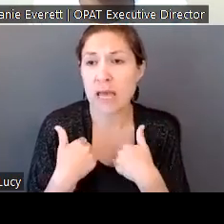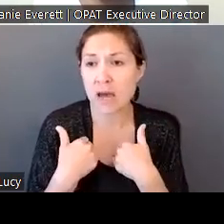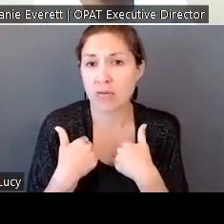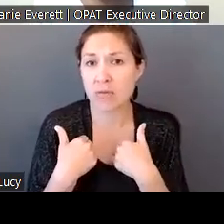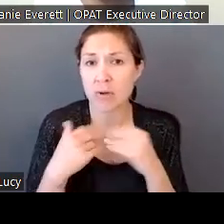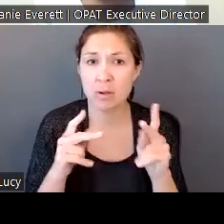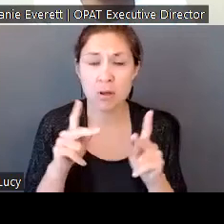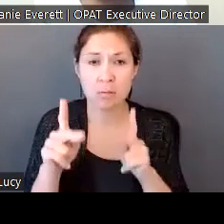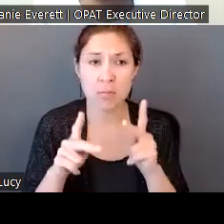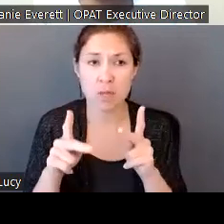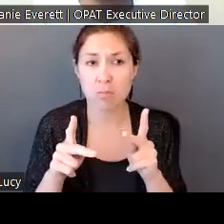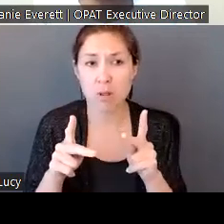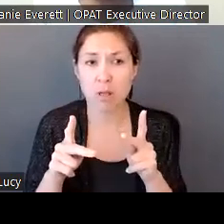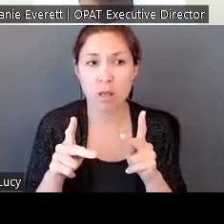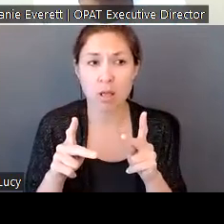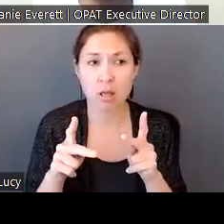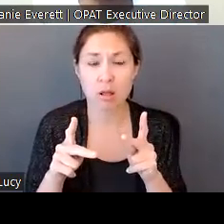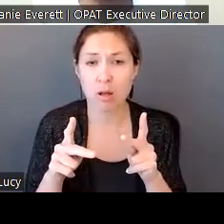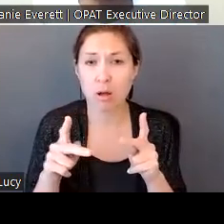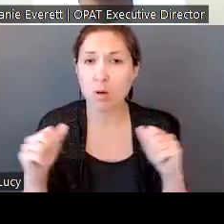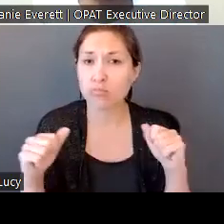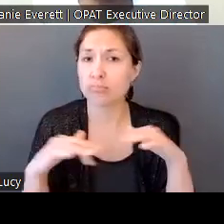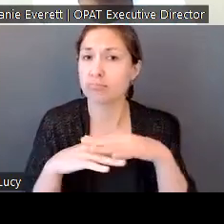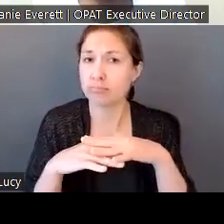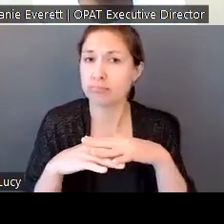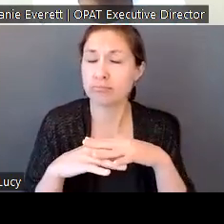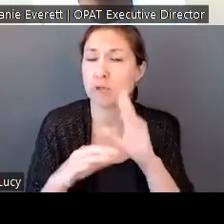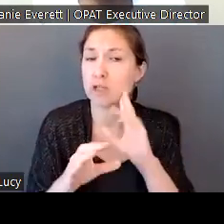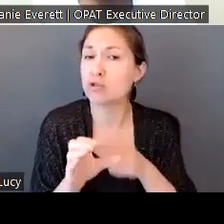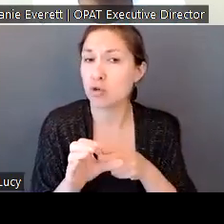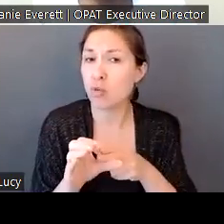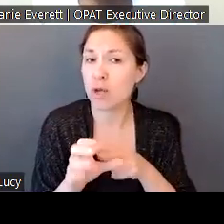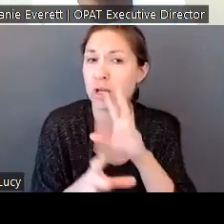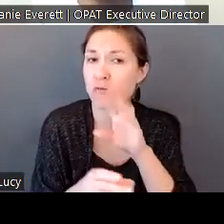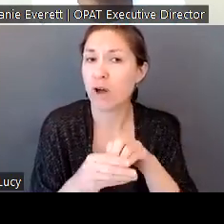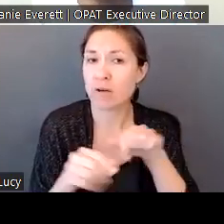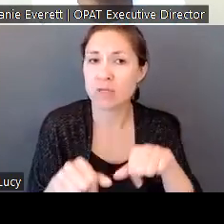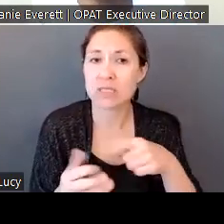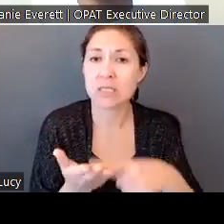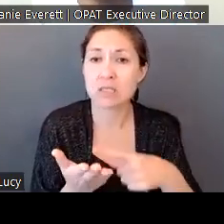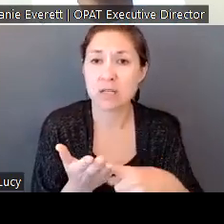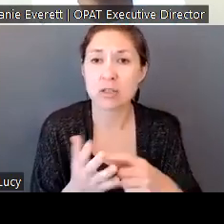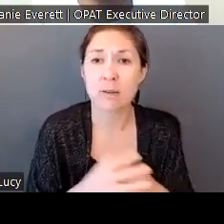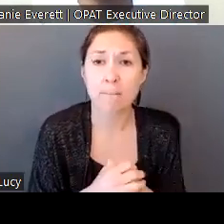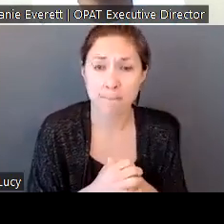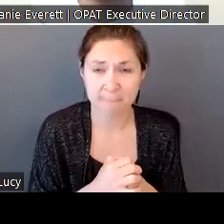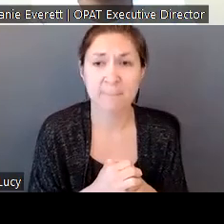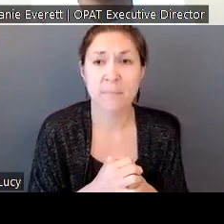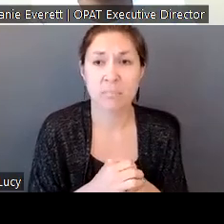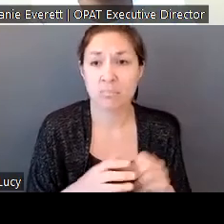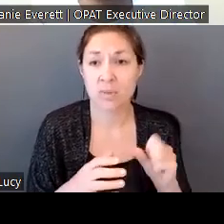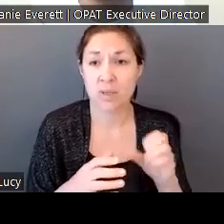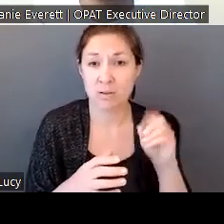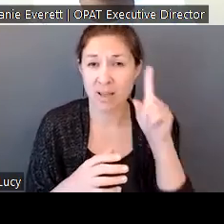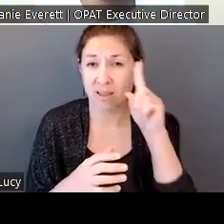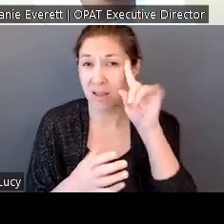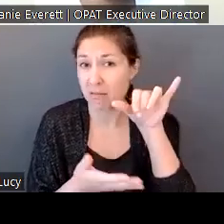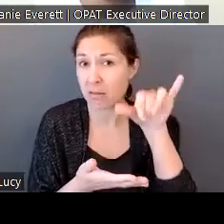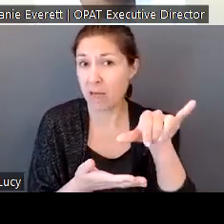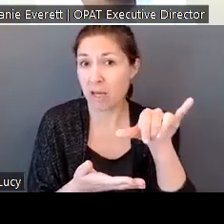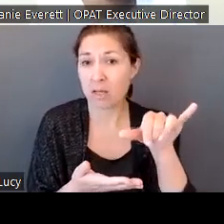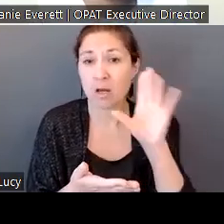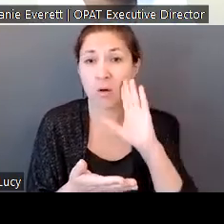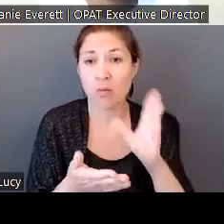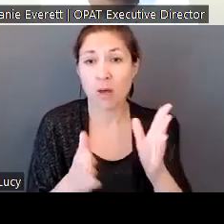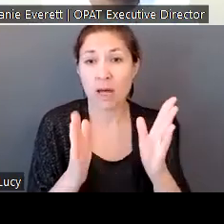around and engaged in this conversation. So with that said, I am going to ask